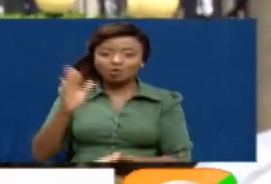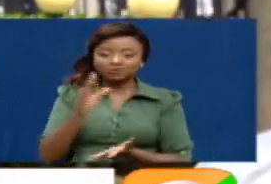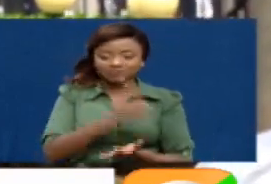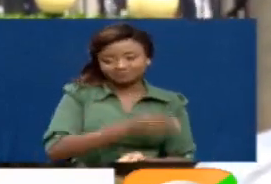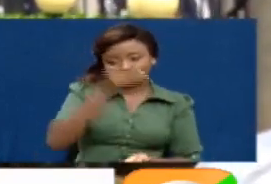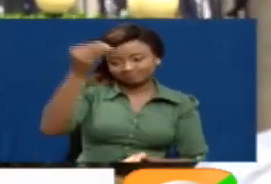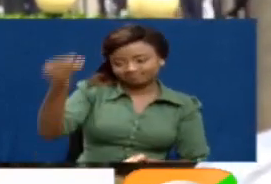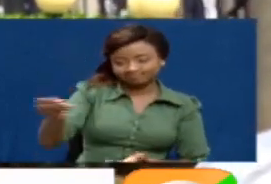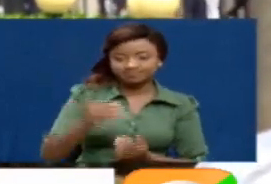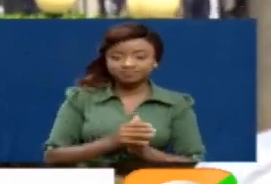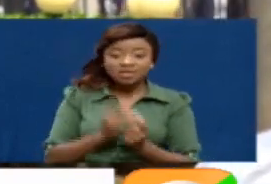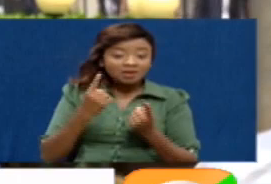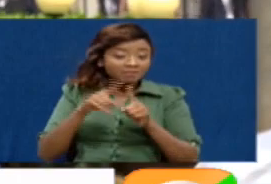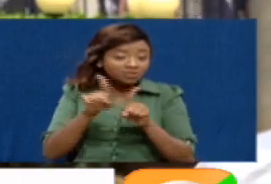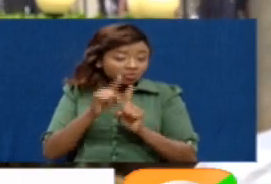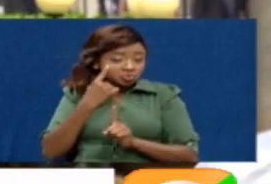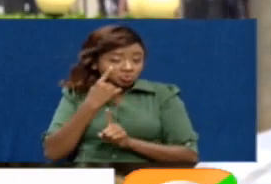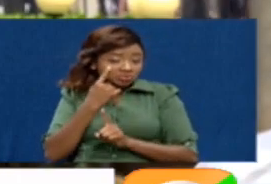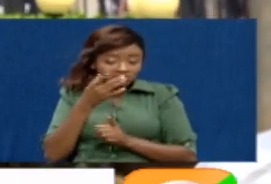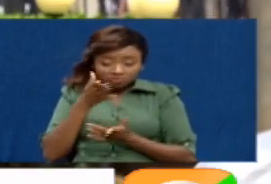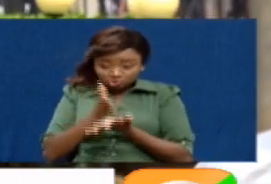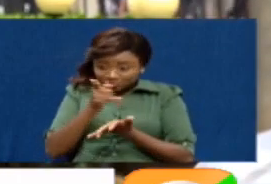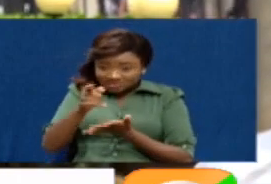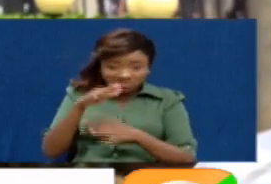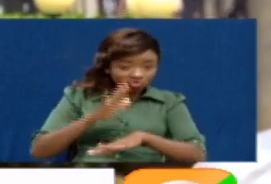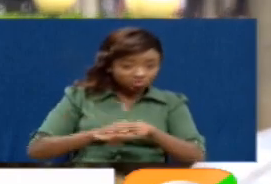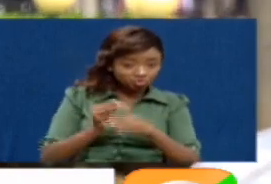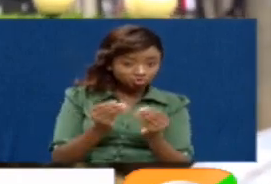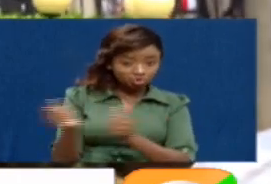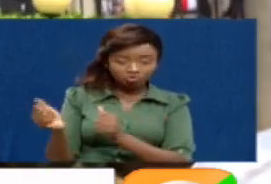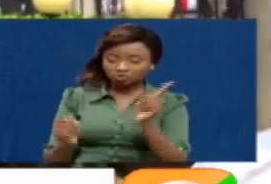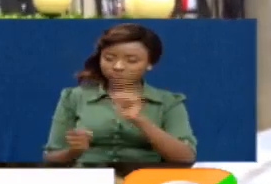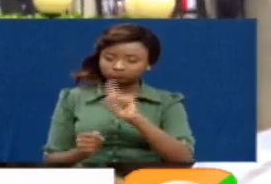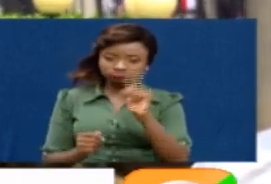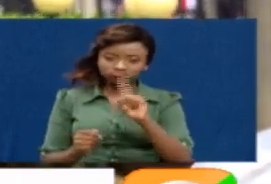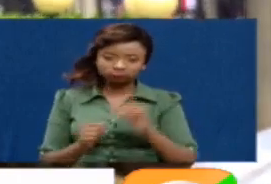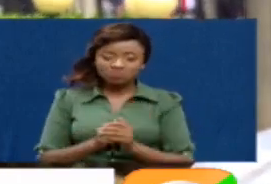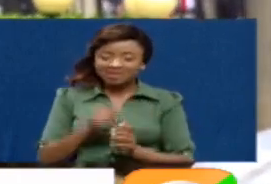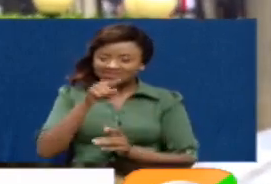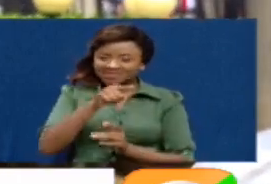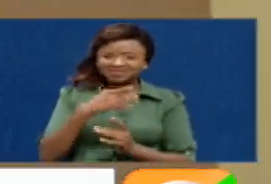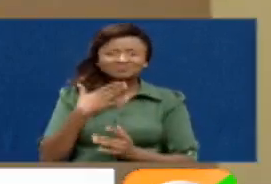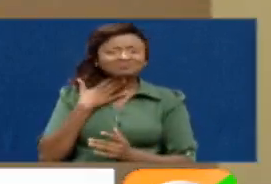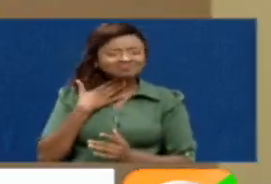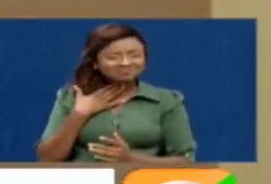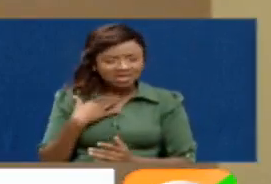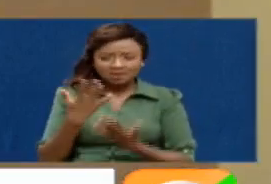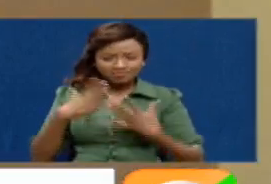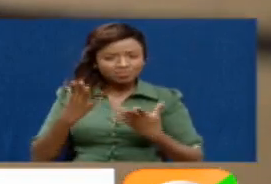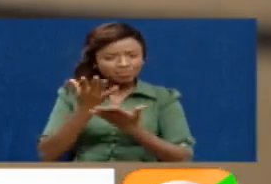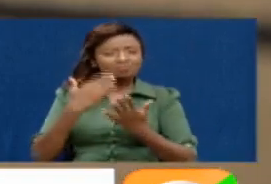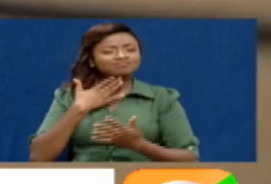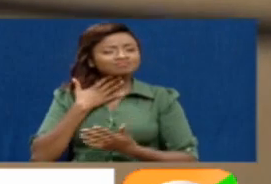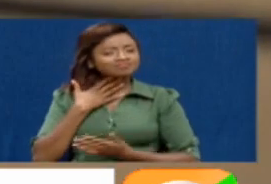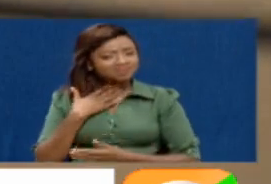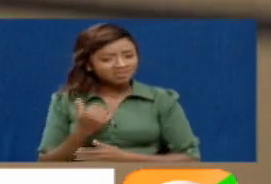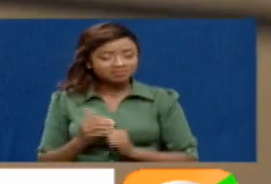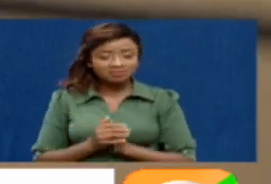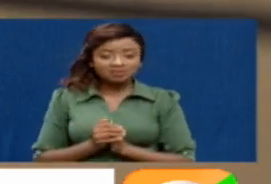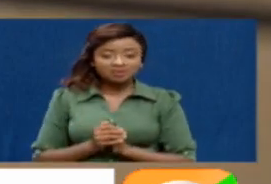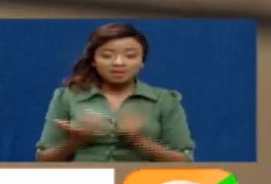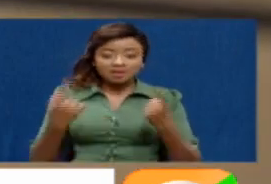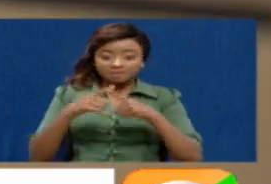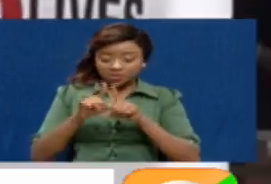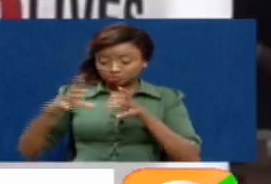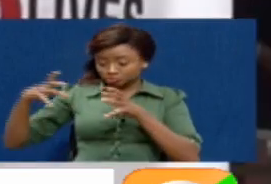where it goes. But you can see that that is not a solution. That's not a solution. That is a desperate measure. The actions of the said